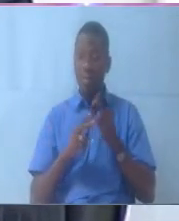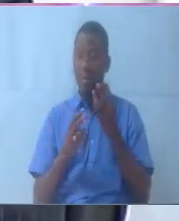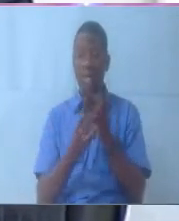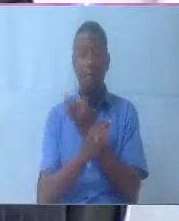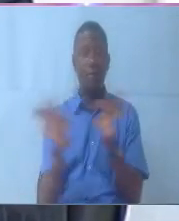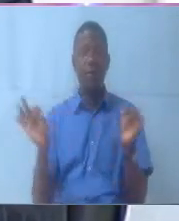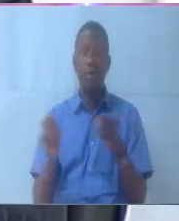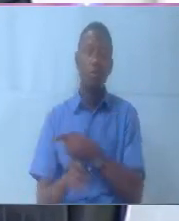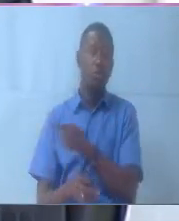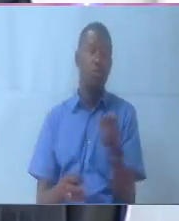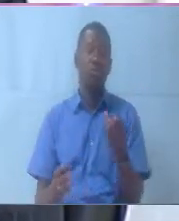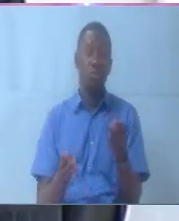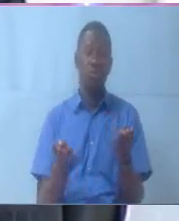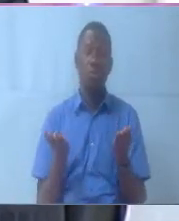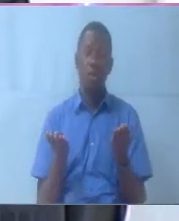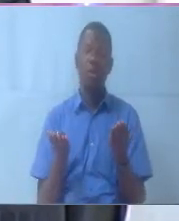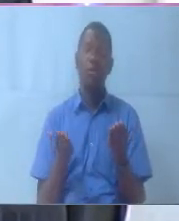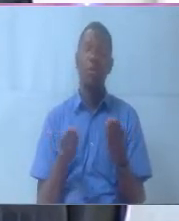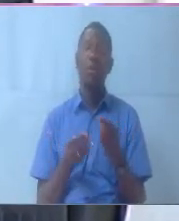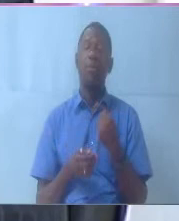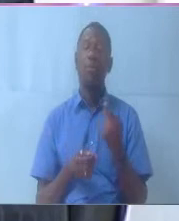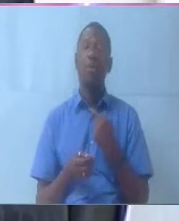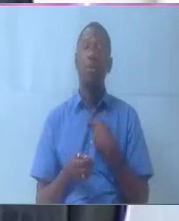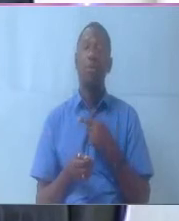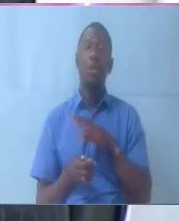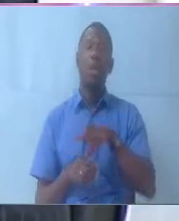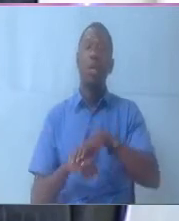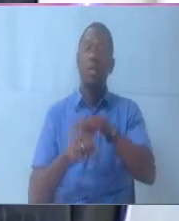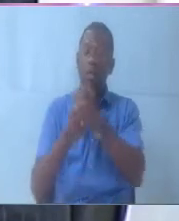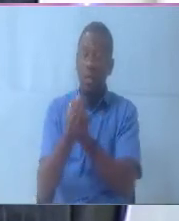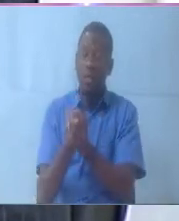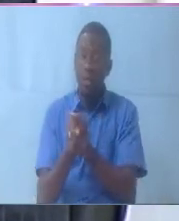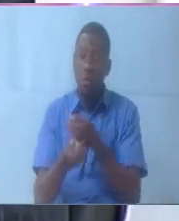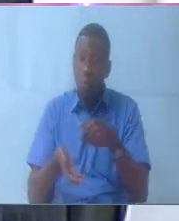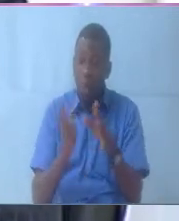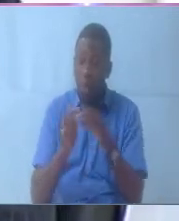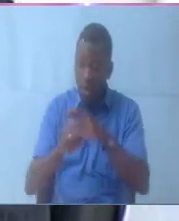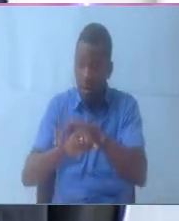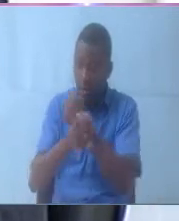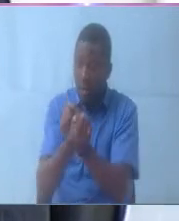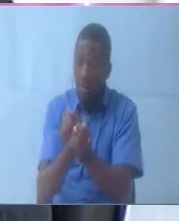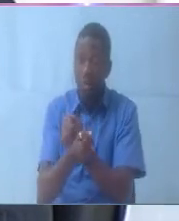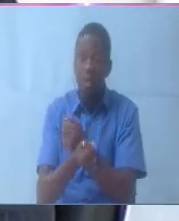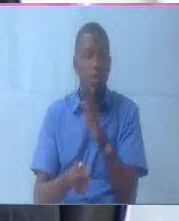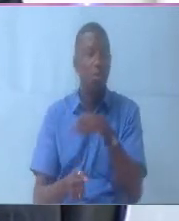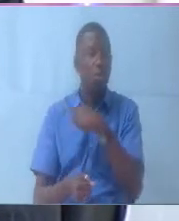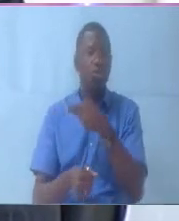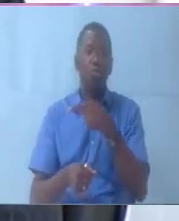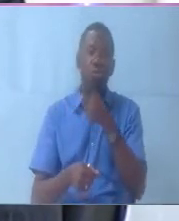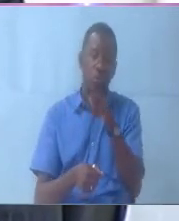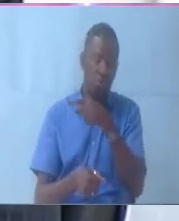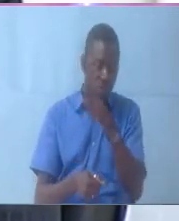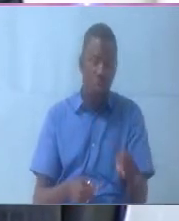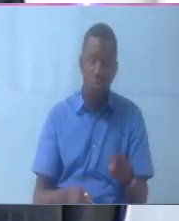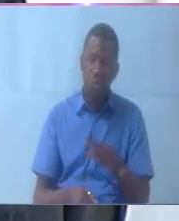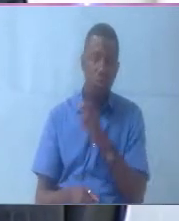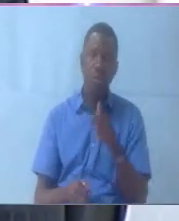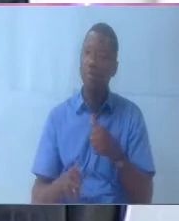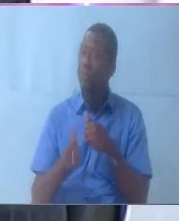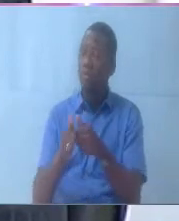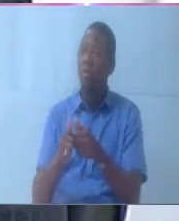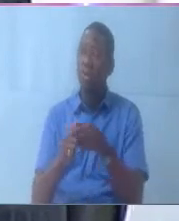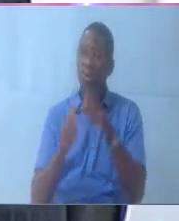ye bula. On the basis that their detention was unconstitutional, null and void. And anata nyina ke foko ele